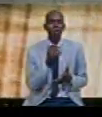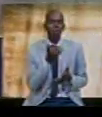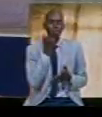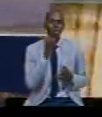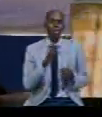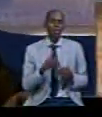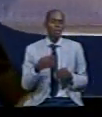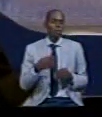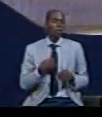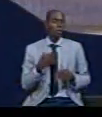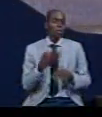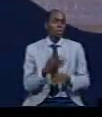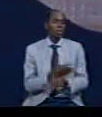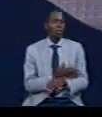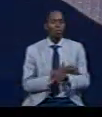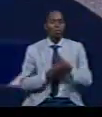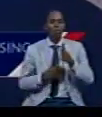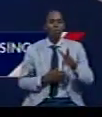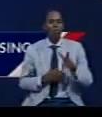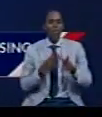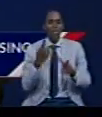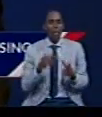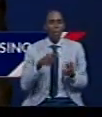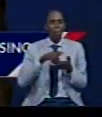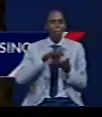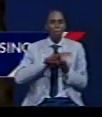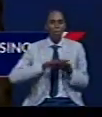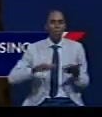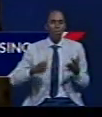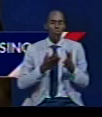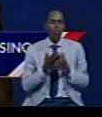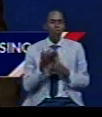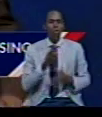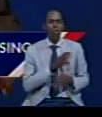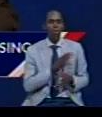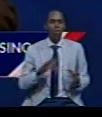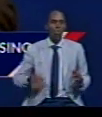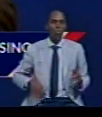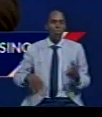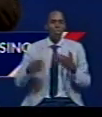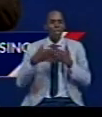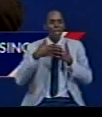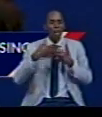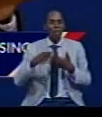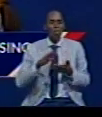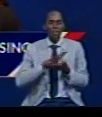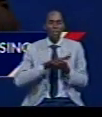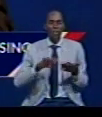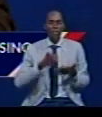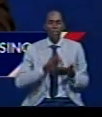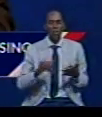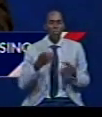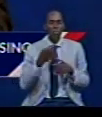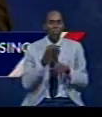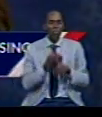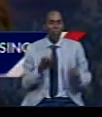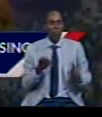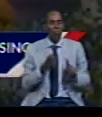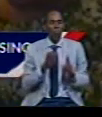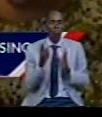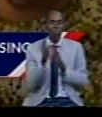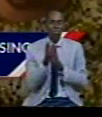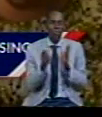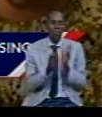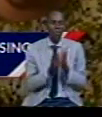the purity through Christ after cleansing from lawlessness. He cleanses